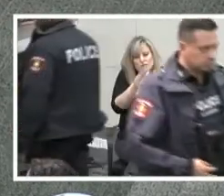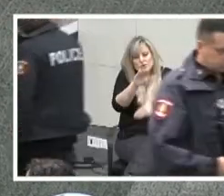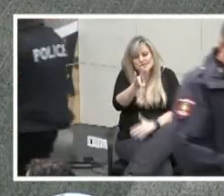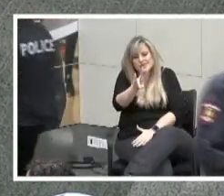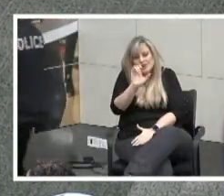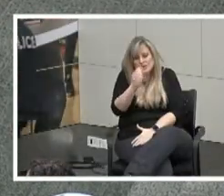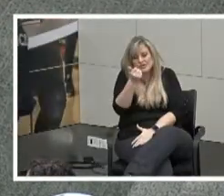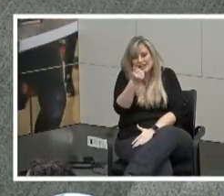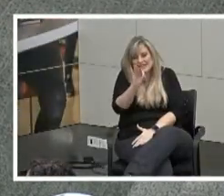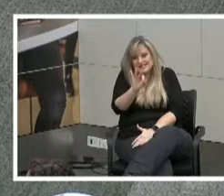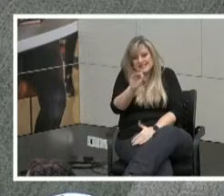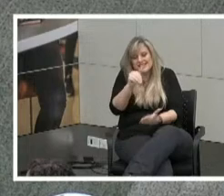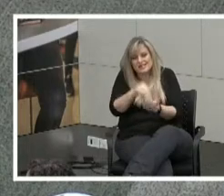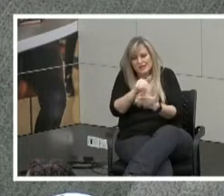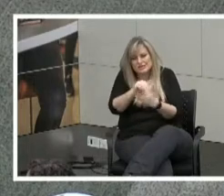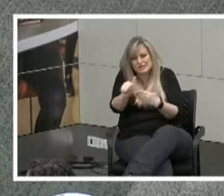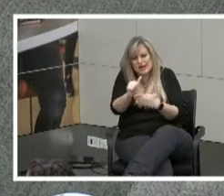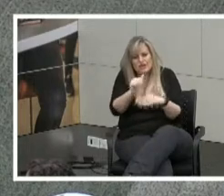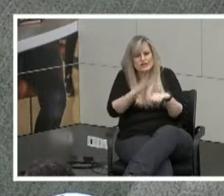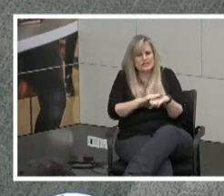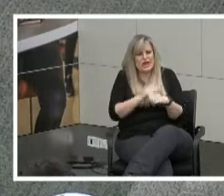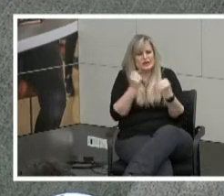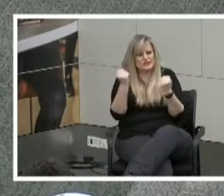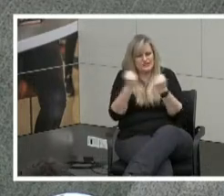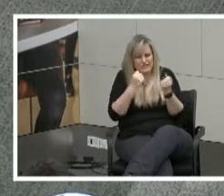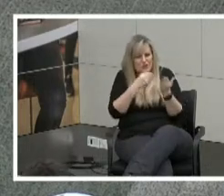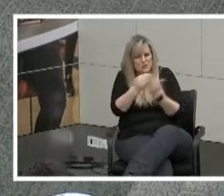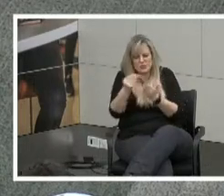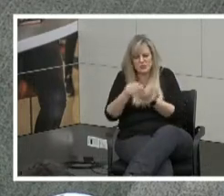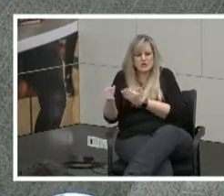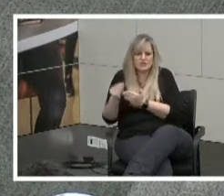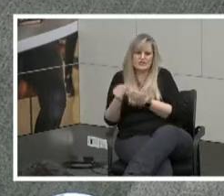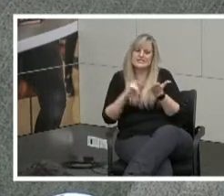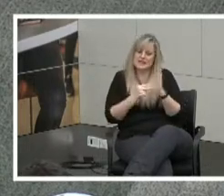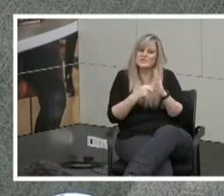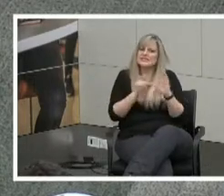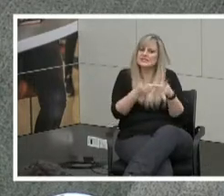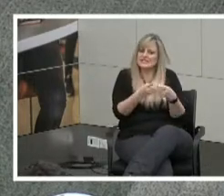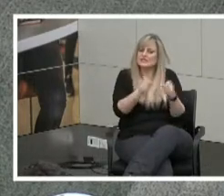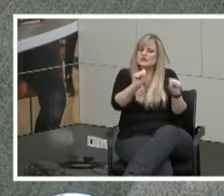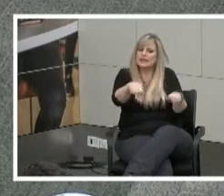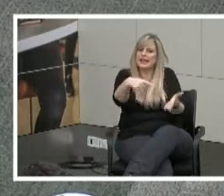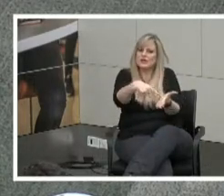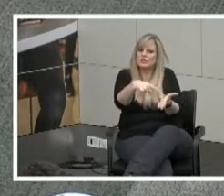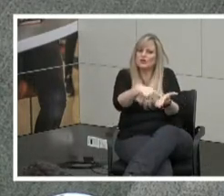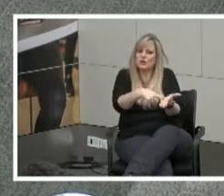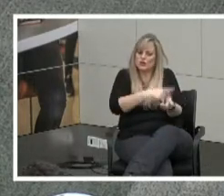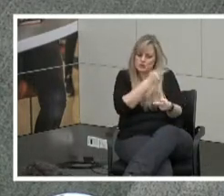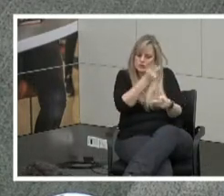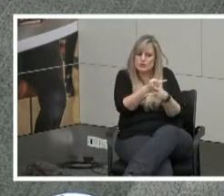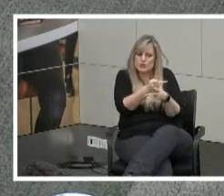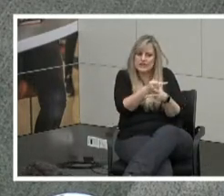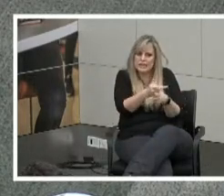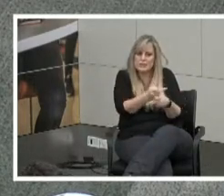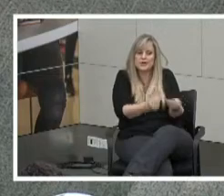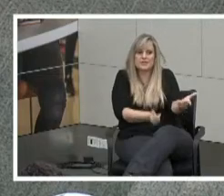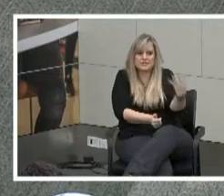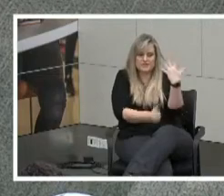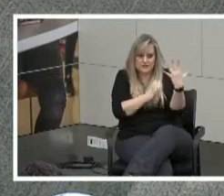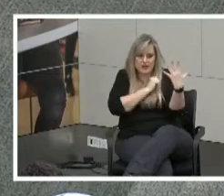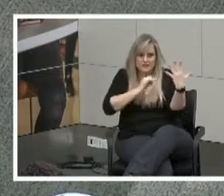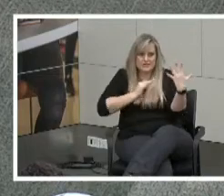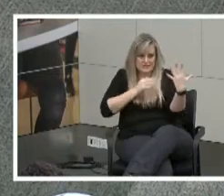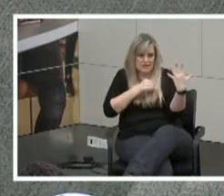$719,000 on various vehicle purchases this quarter then the district can afford to retain the current five staff